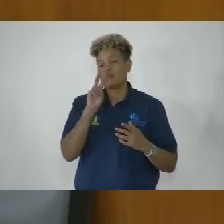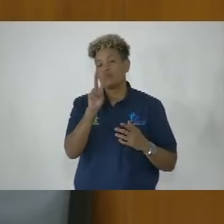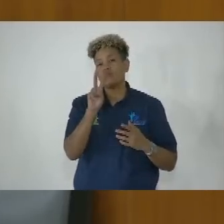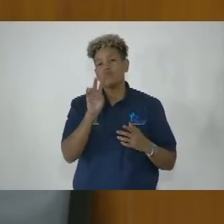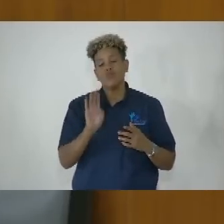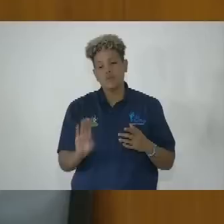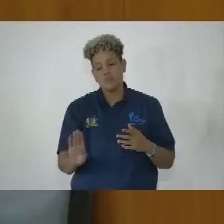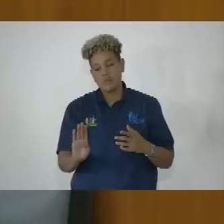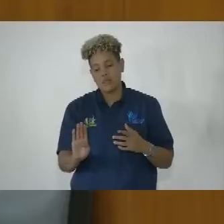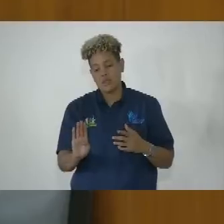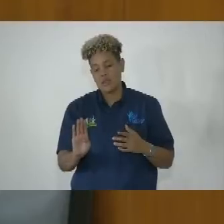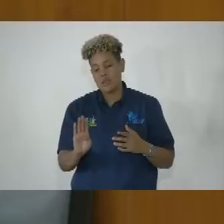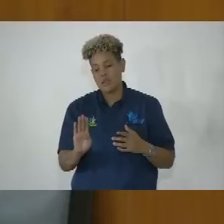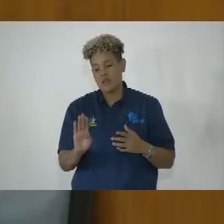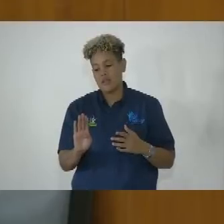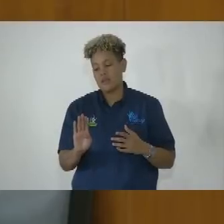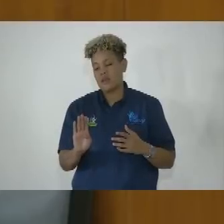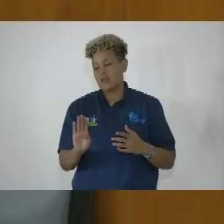2B4,